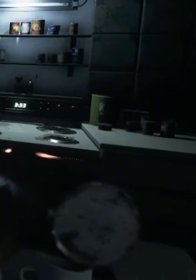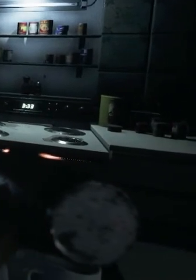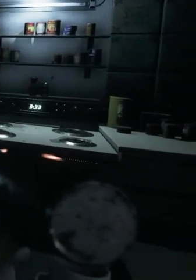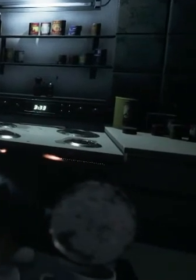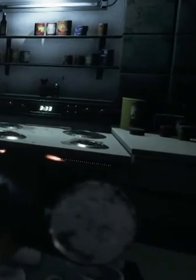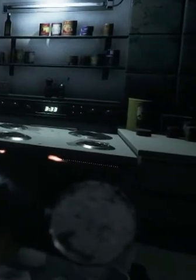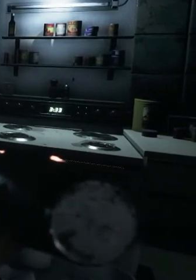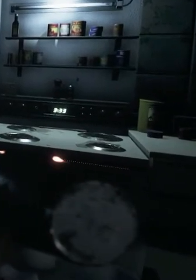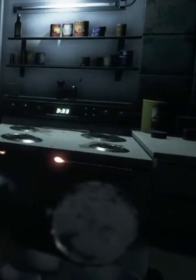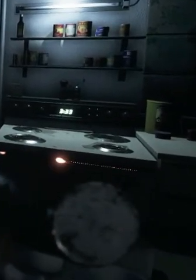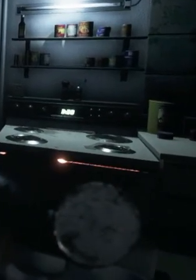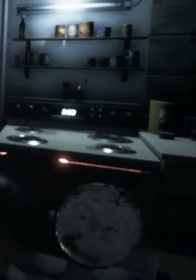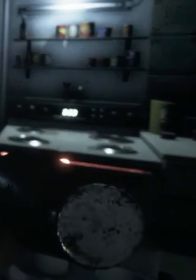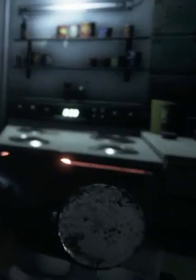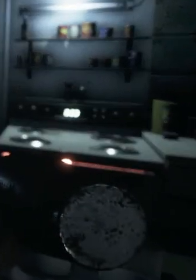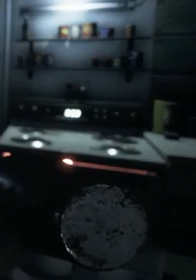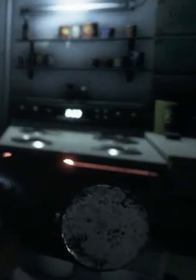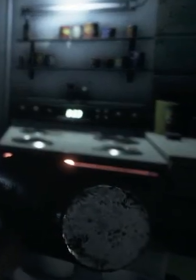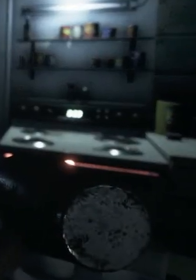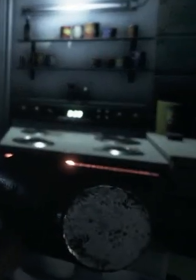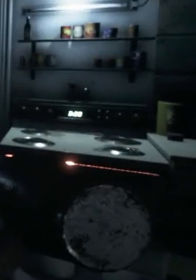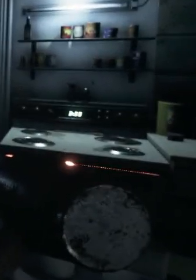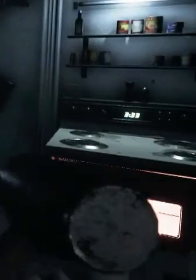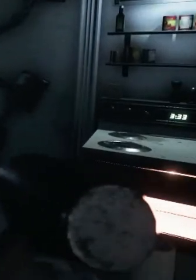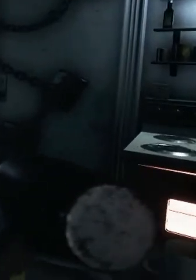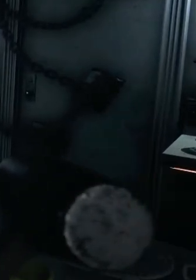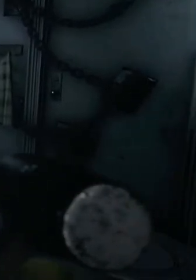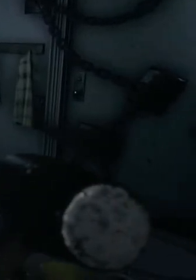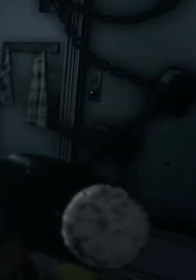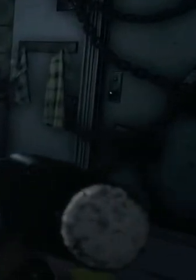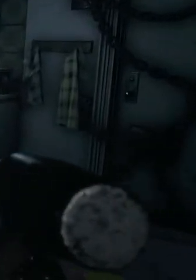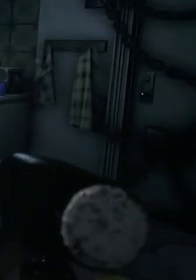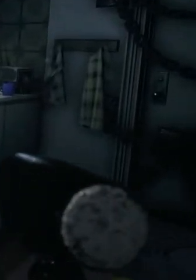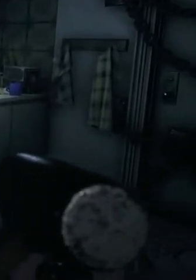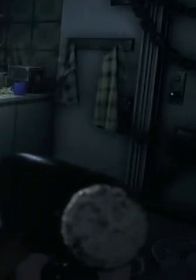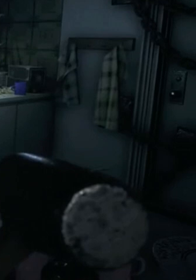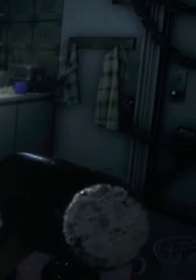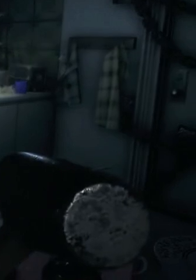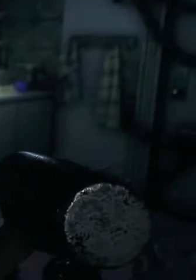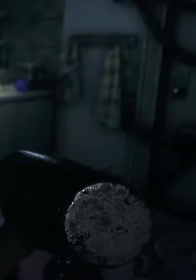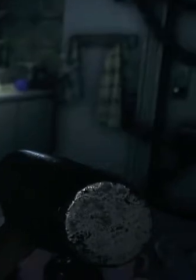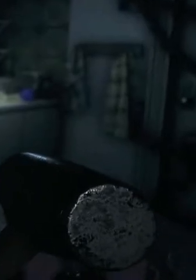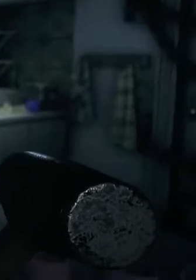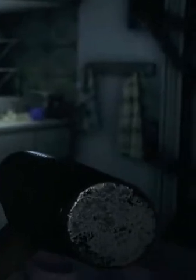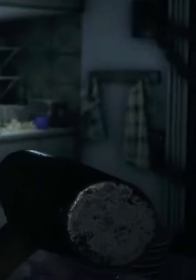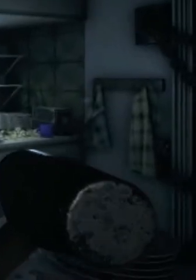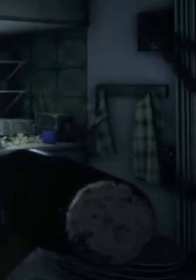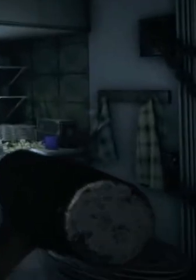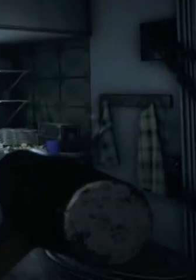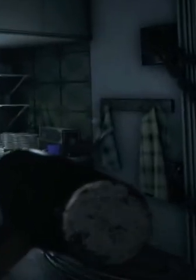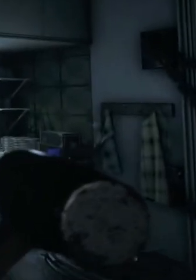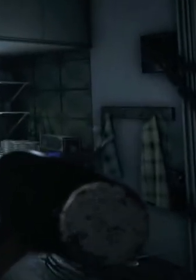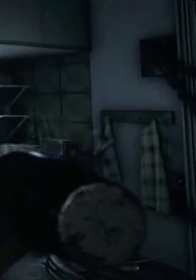Kid me what the Hell's wrong with this old you shut up i'm trying to get some sleep here oh